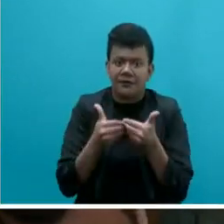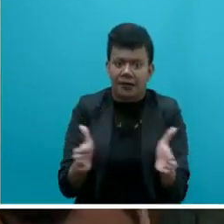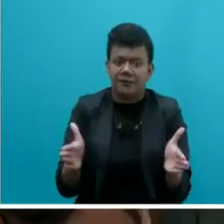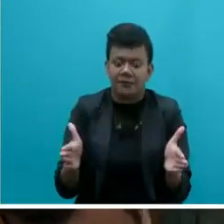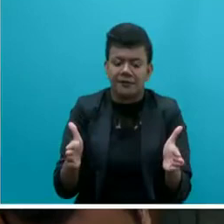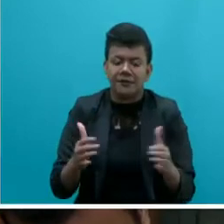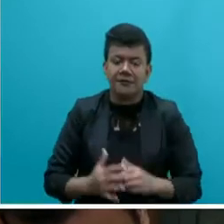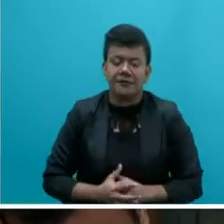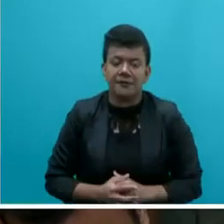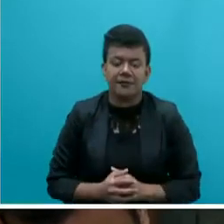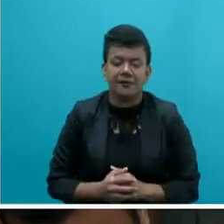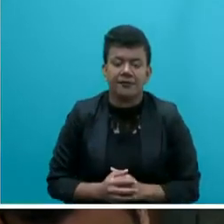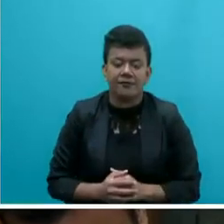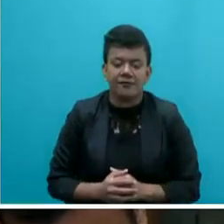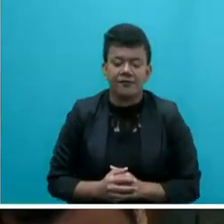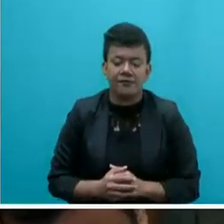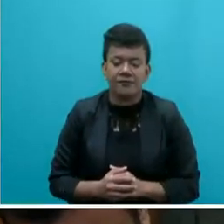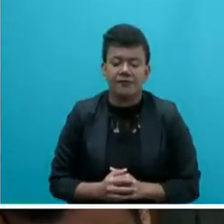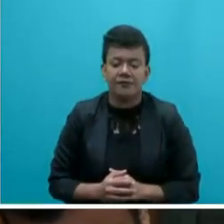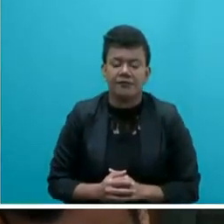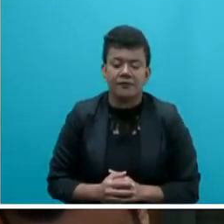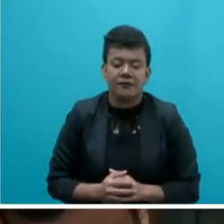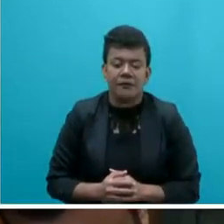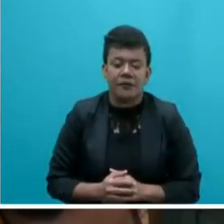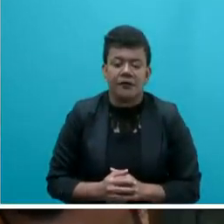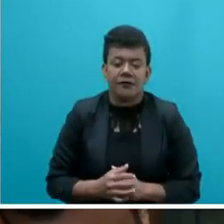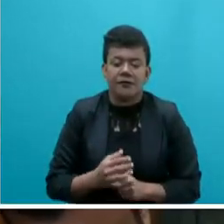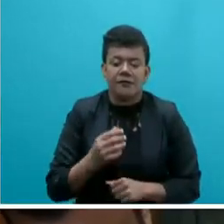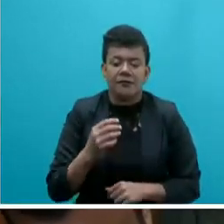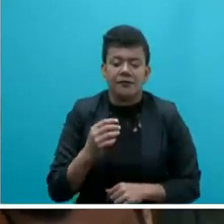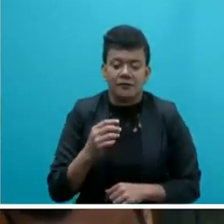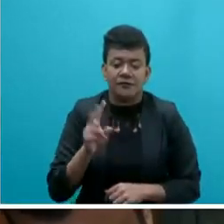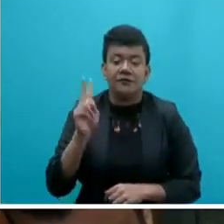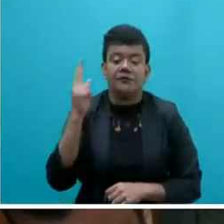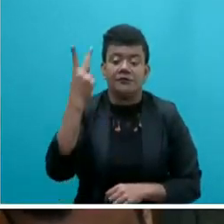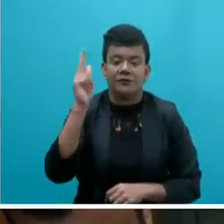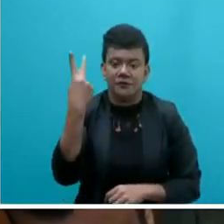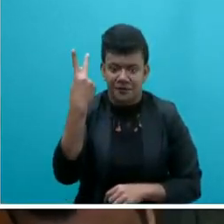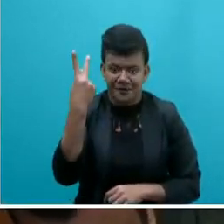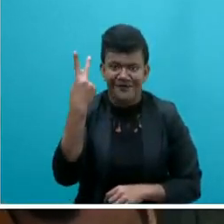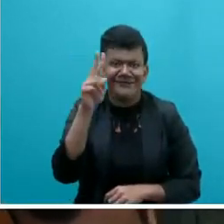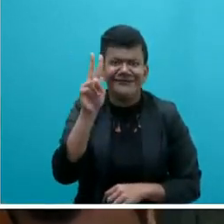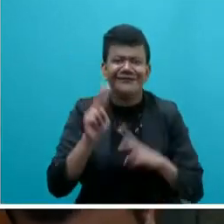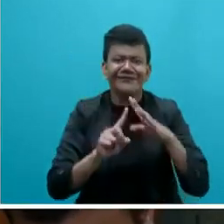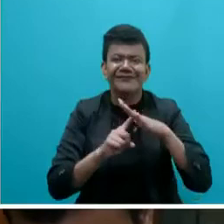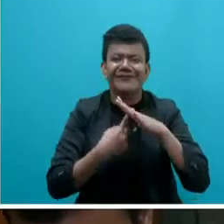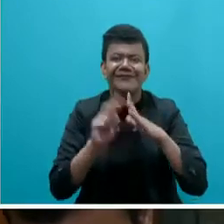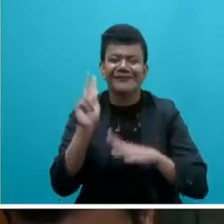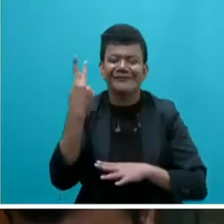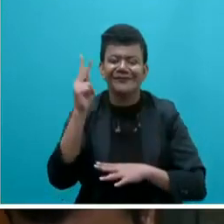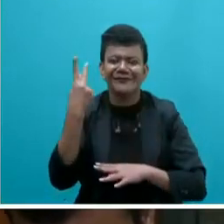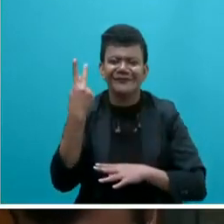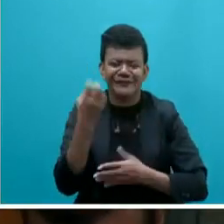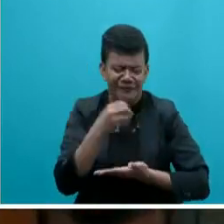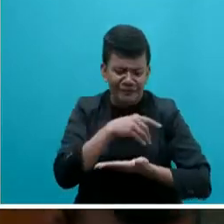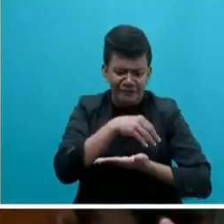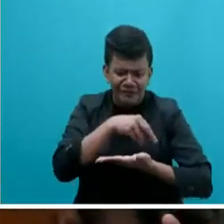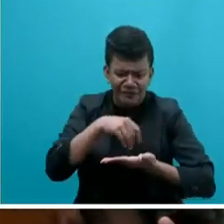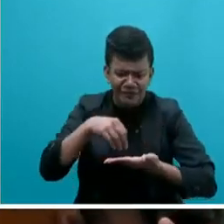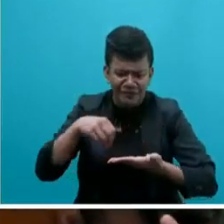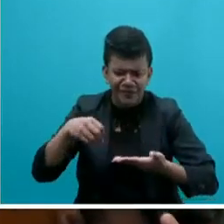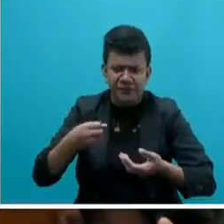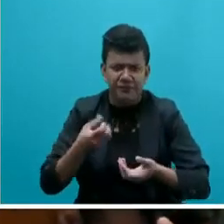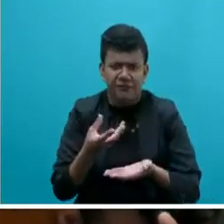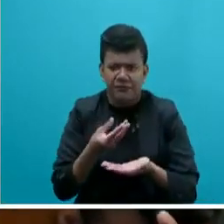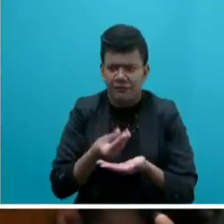in the Western Division. 2 breadfruit orchards established with 50 seedlings in each orchard in Ba. 300 seedlings planted at a